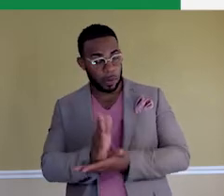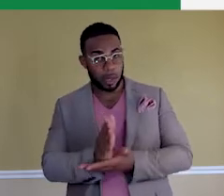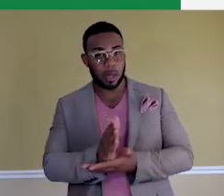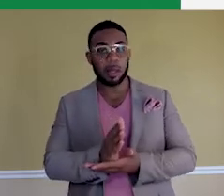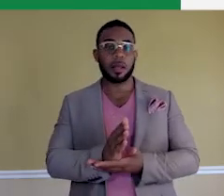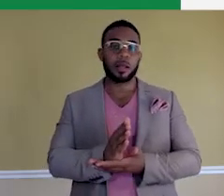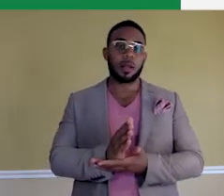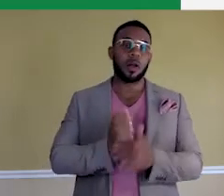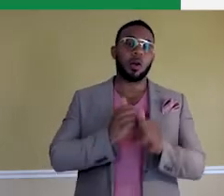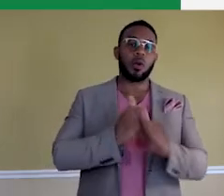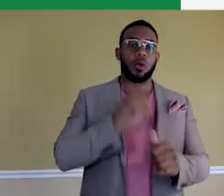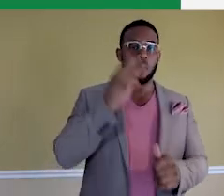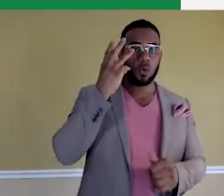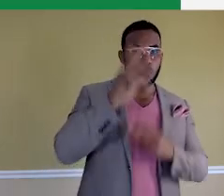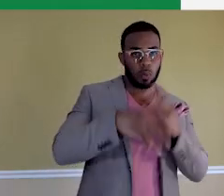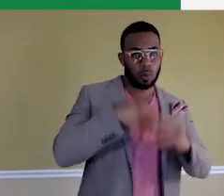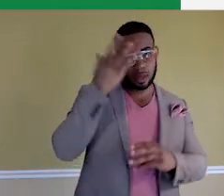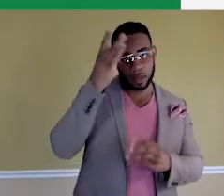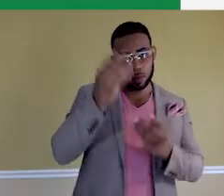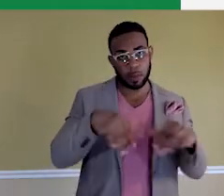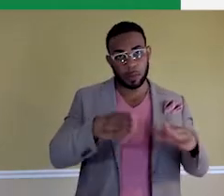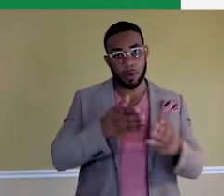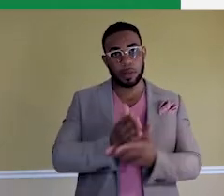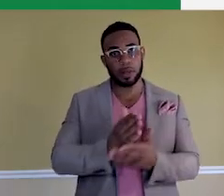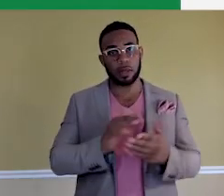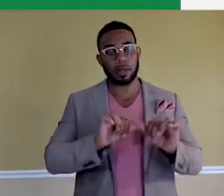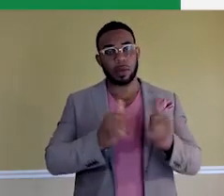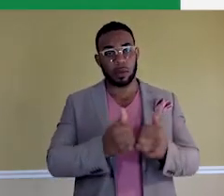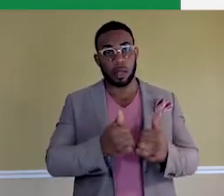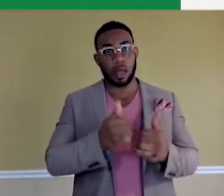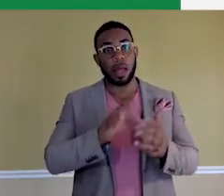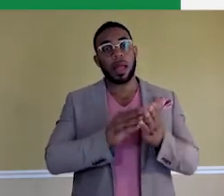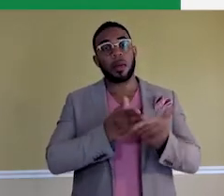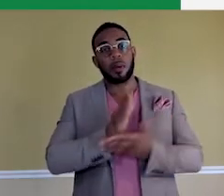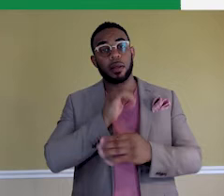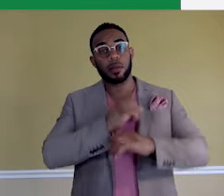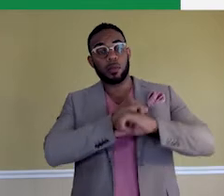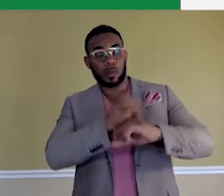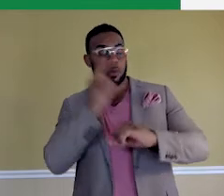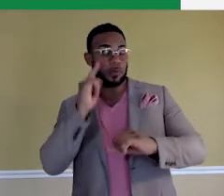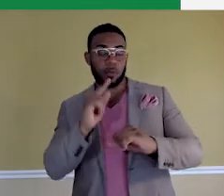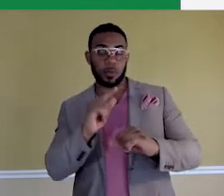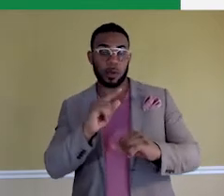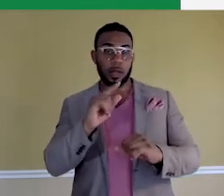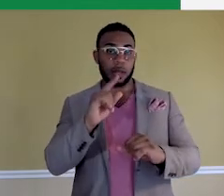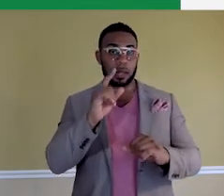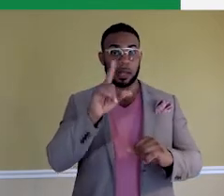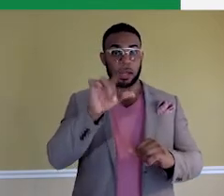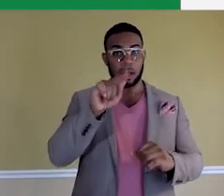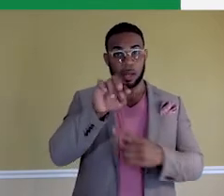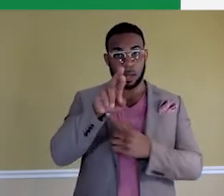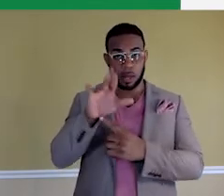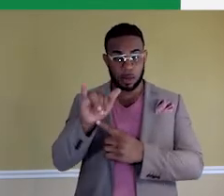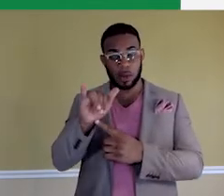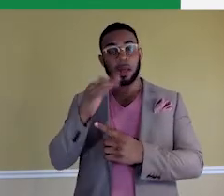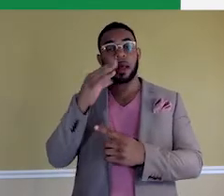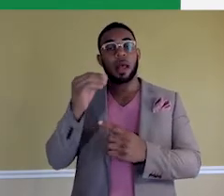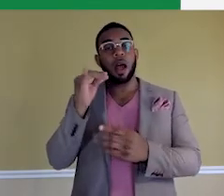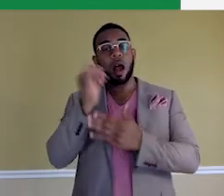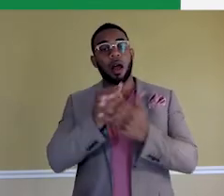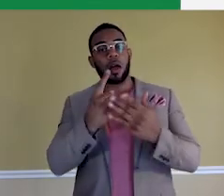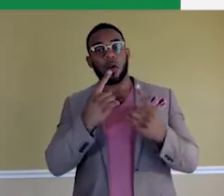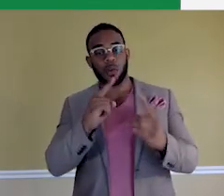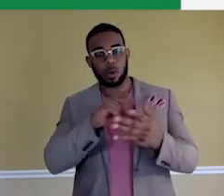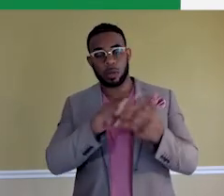according to the World Intellectual Property Organization again, copyright is the protection of literary and artistic works. These